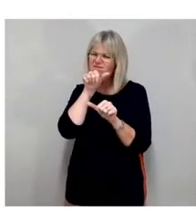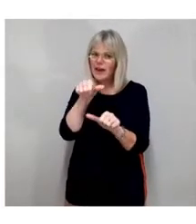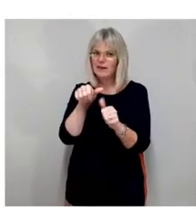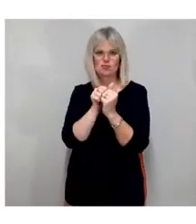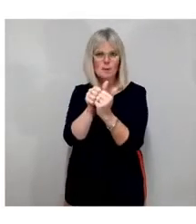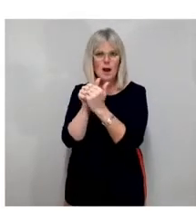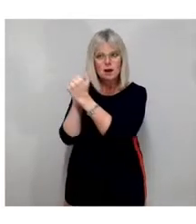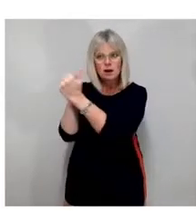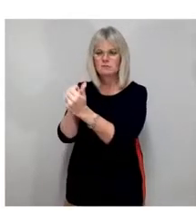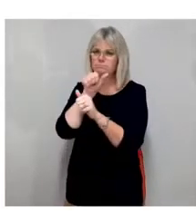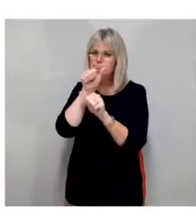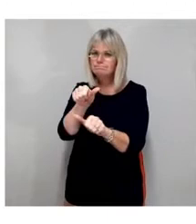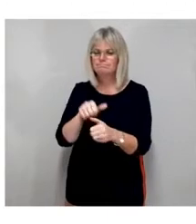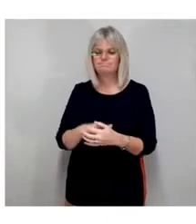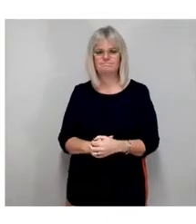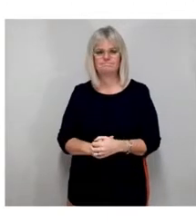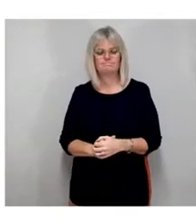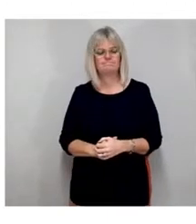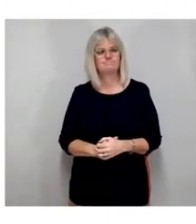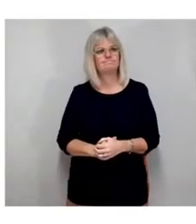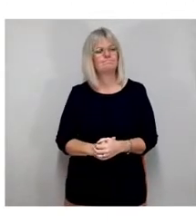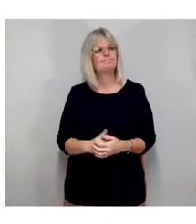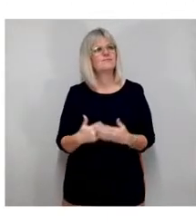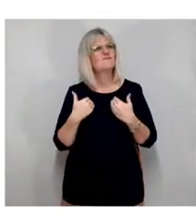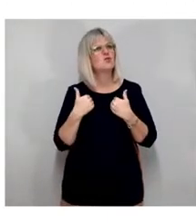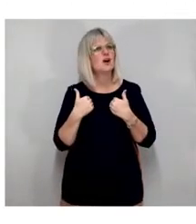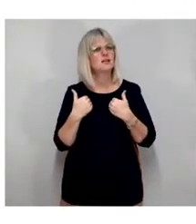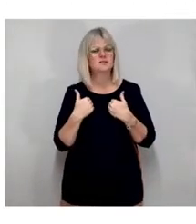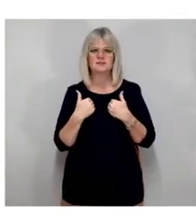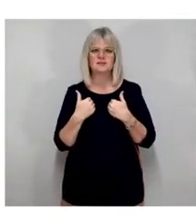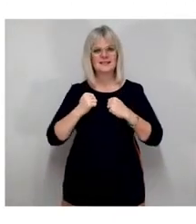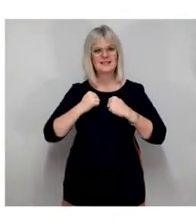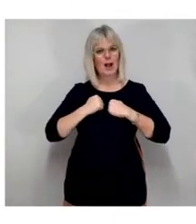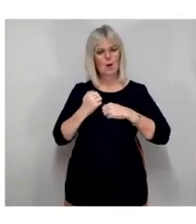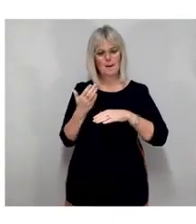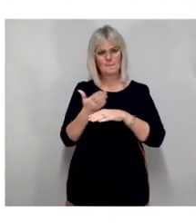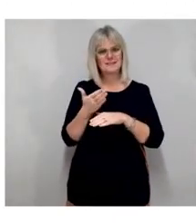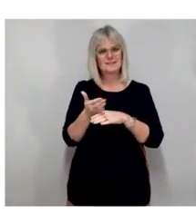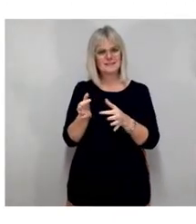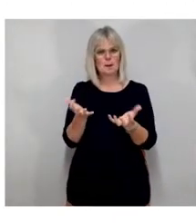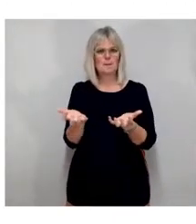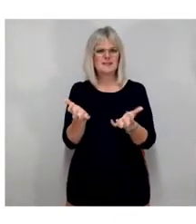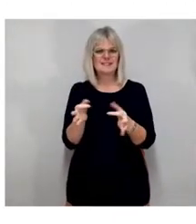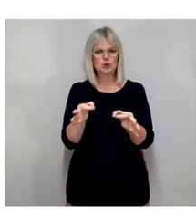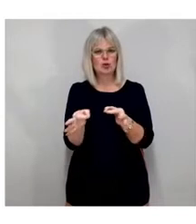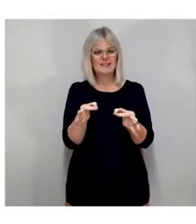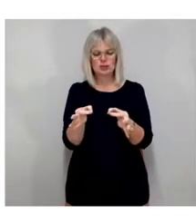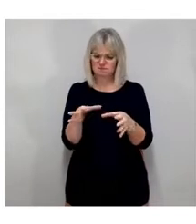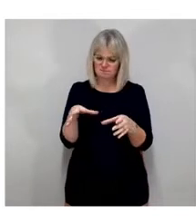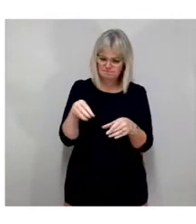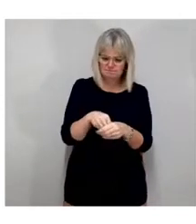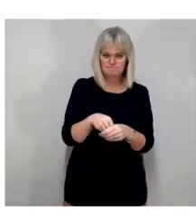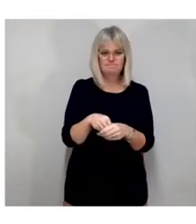So, for us, it's integrated into our business strategy. Our compass is about making sustainable living